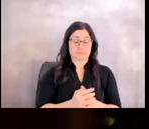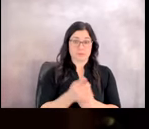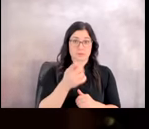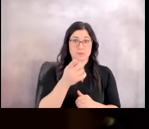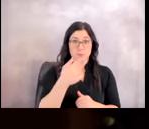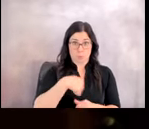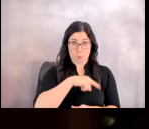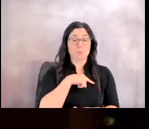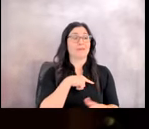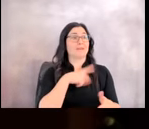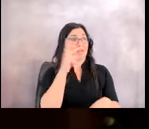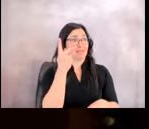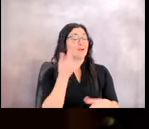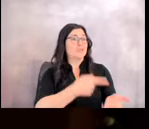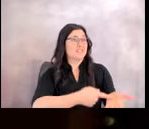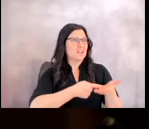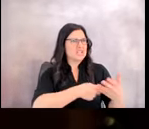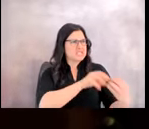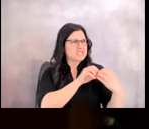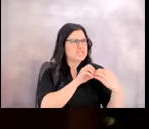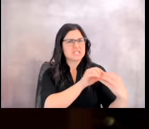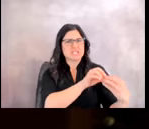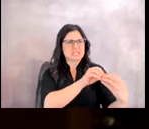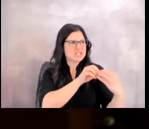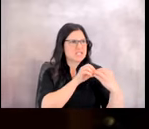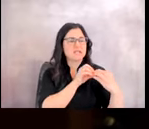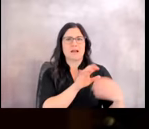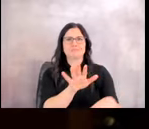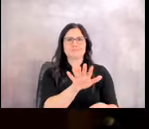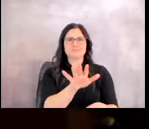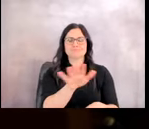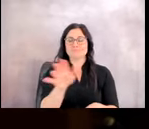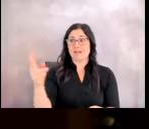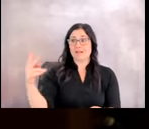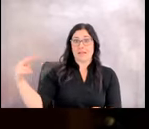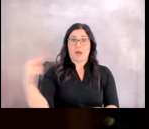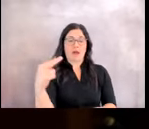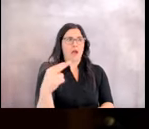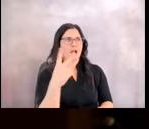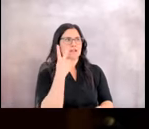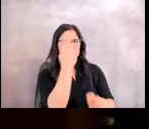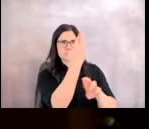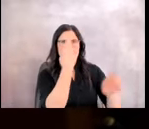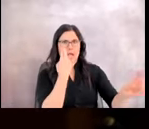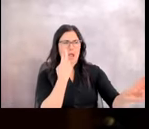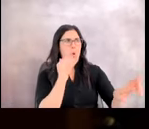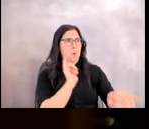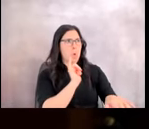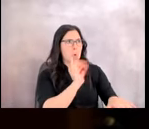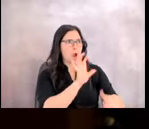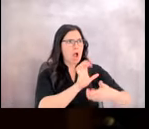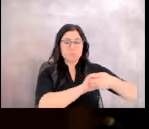engaging in political discussions that are allowing people, creating more division instead of trying to help